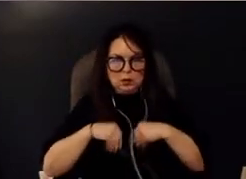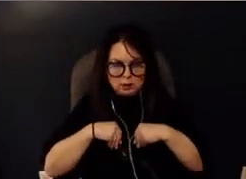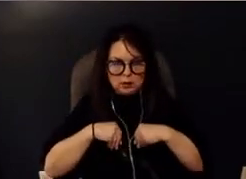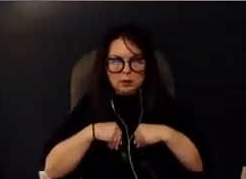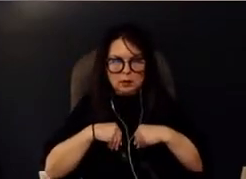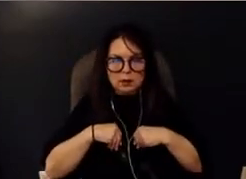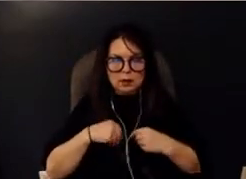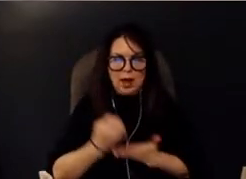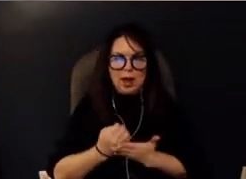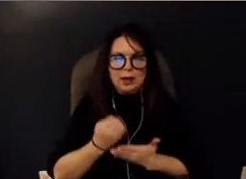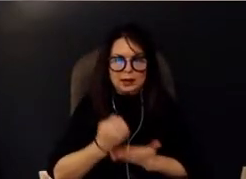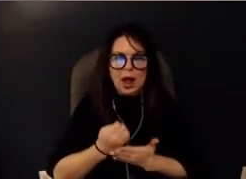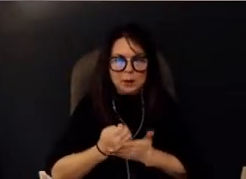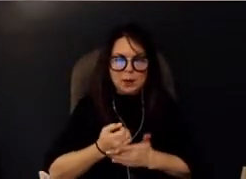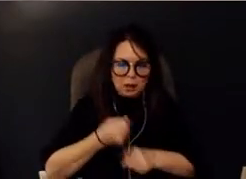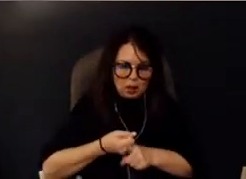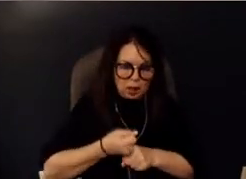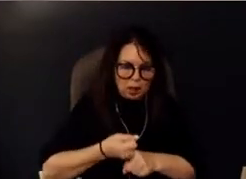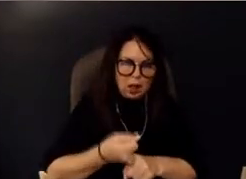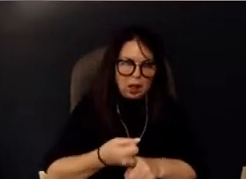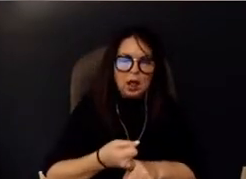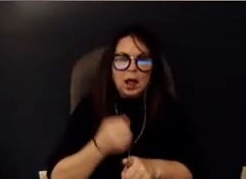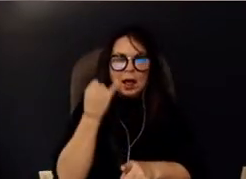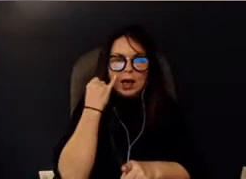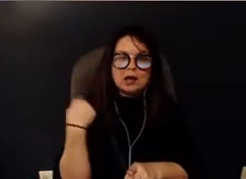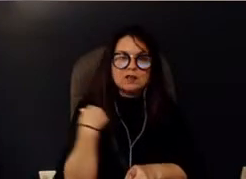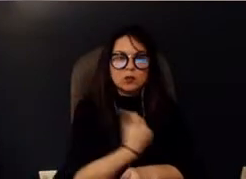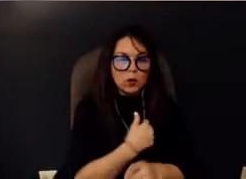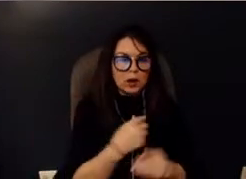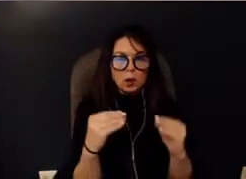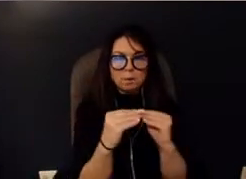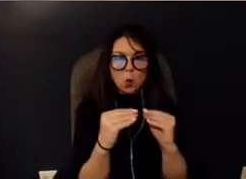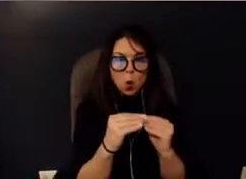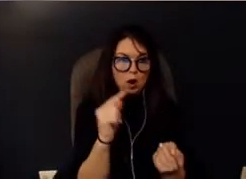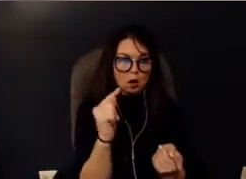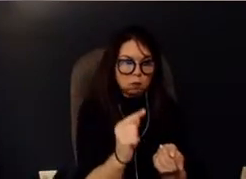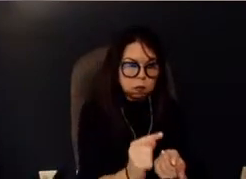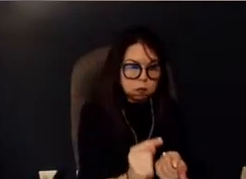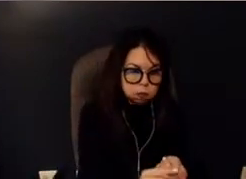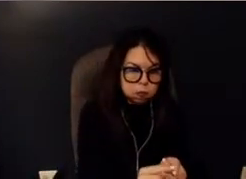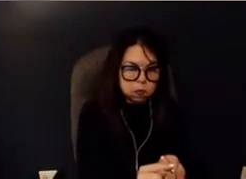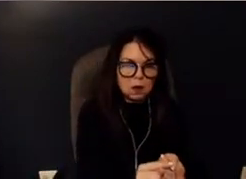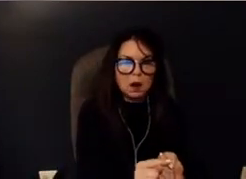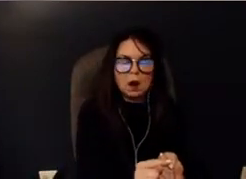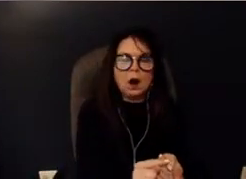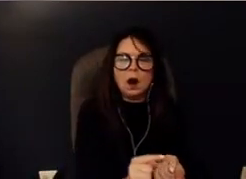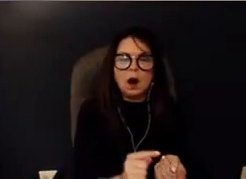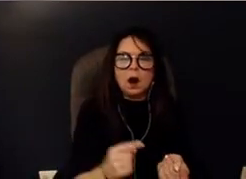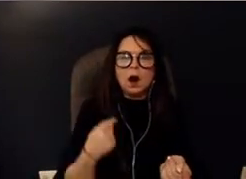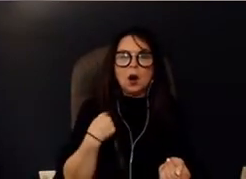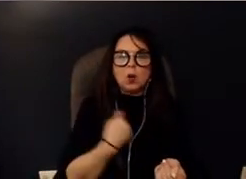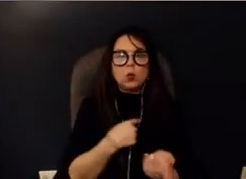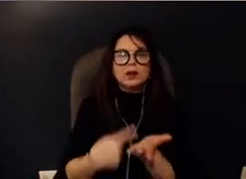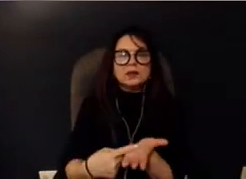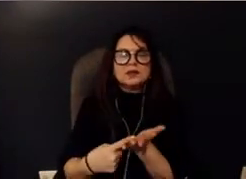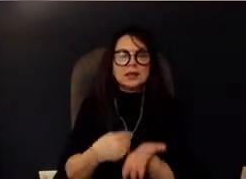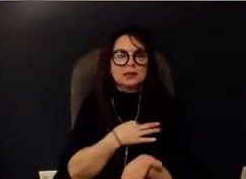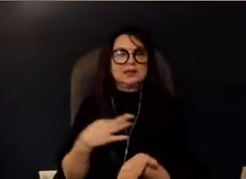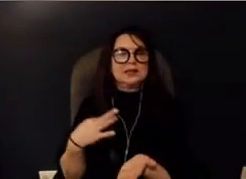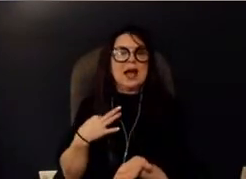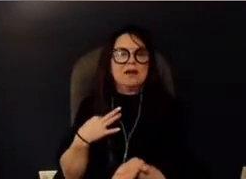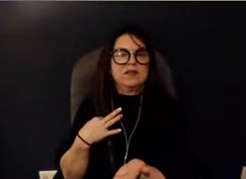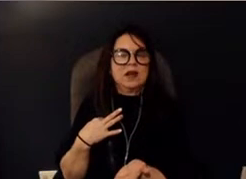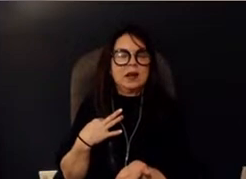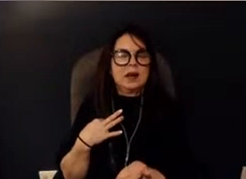balance would be difficult. Also, as we're talking about staff impacts, the convention center has similar